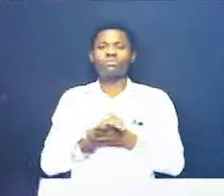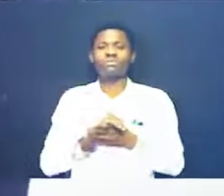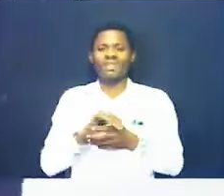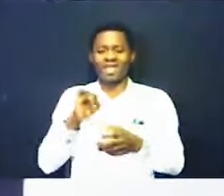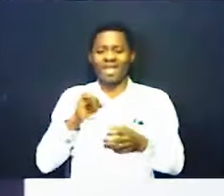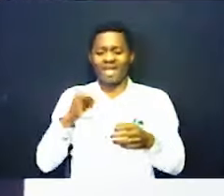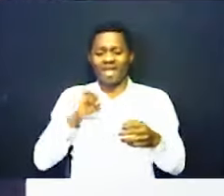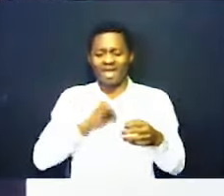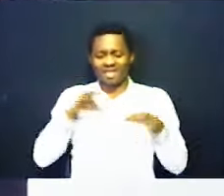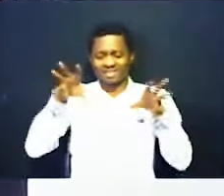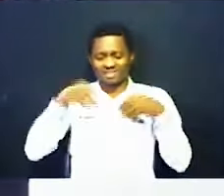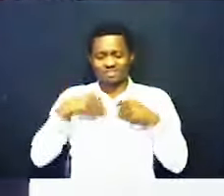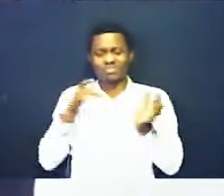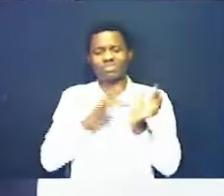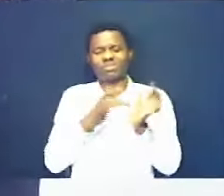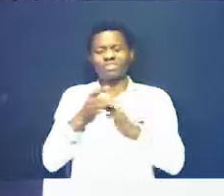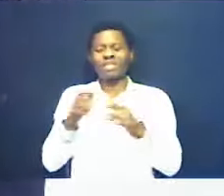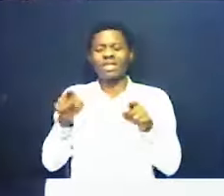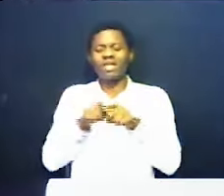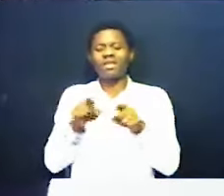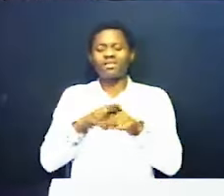Accept Jesus as my